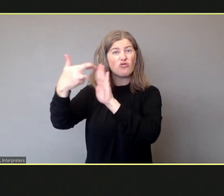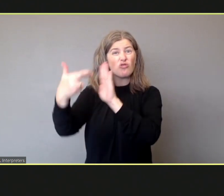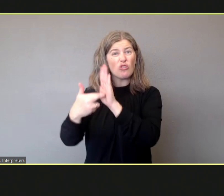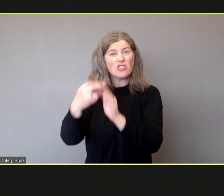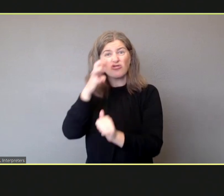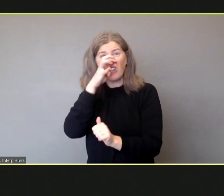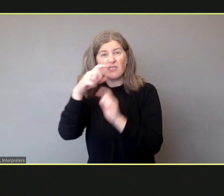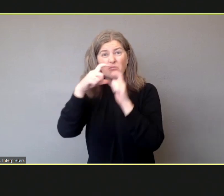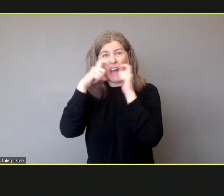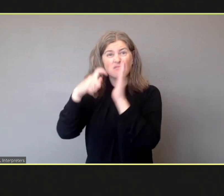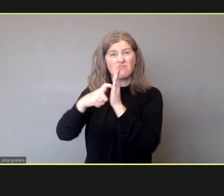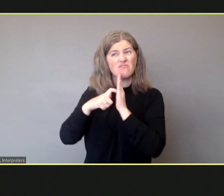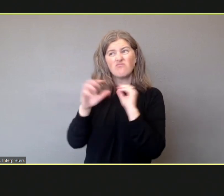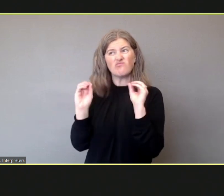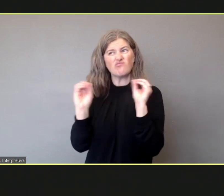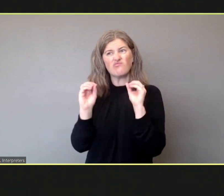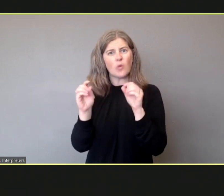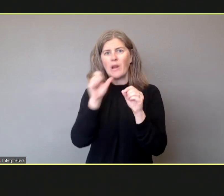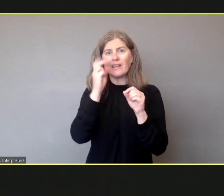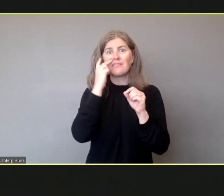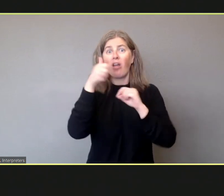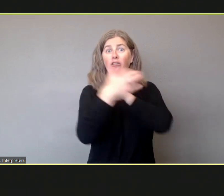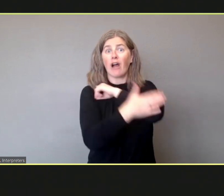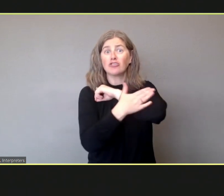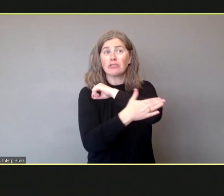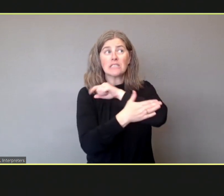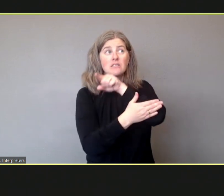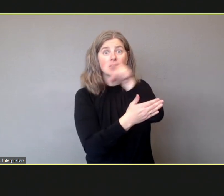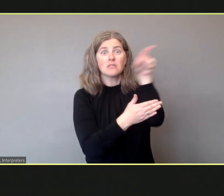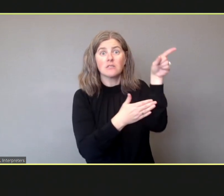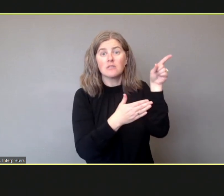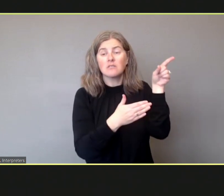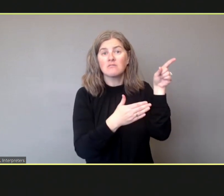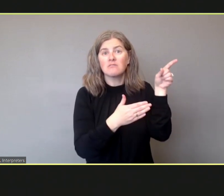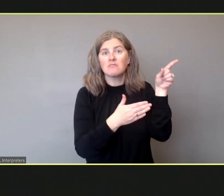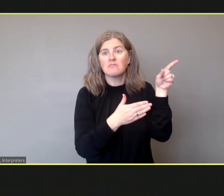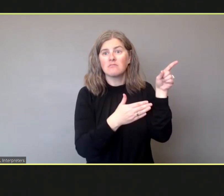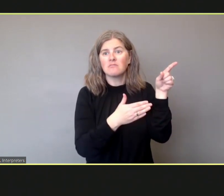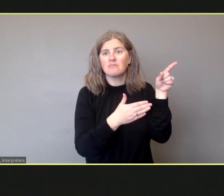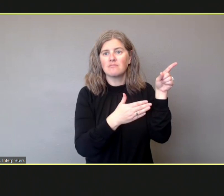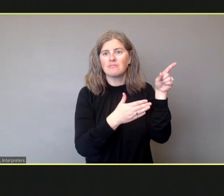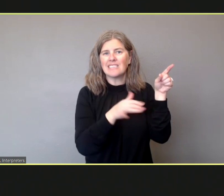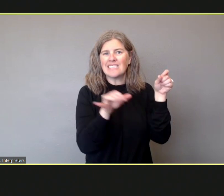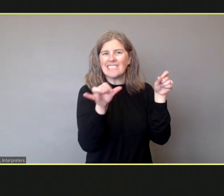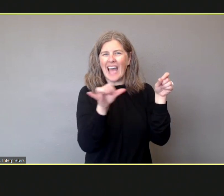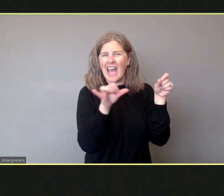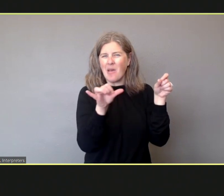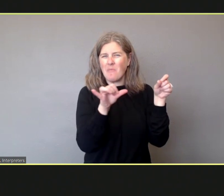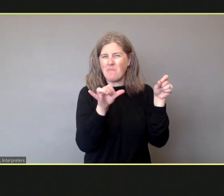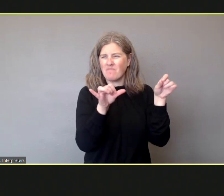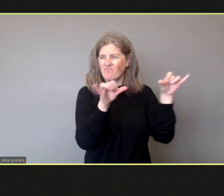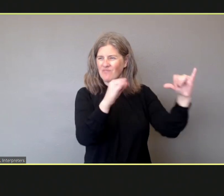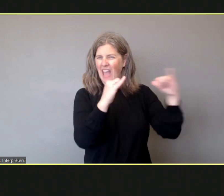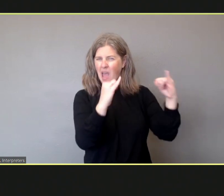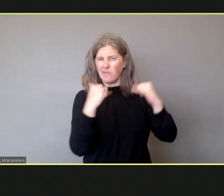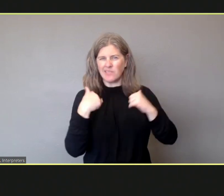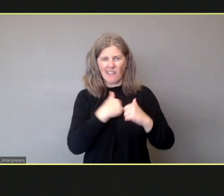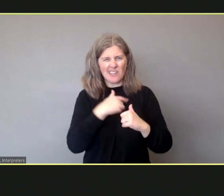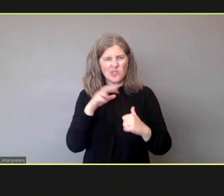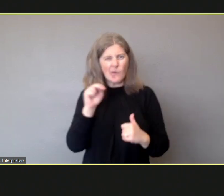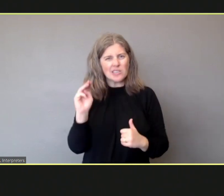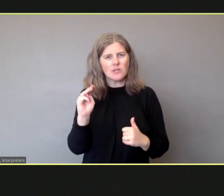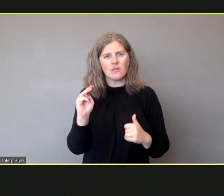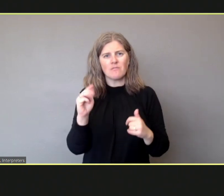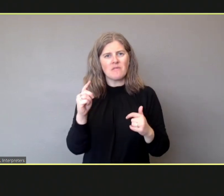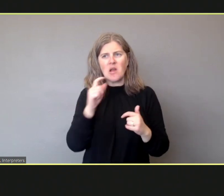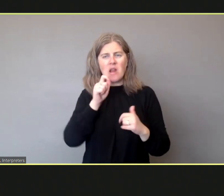again. We're not seeing other countries who are about at the same place in the pandemic as we are imposing